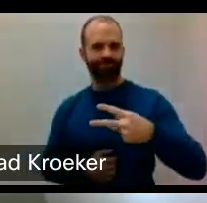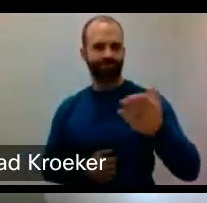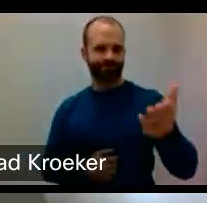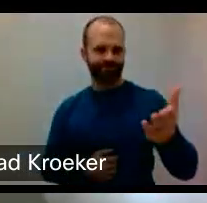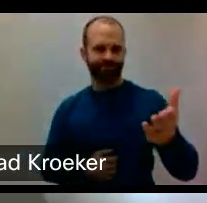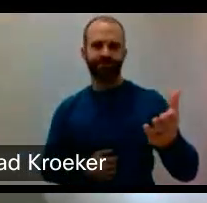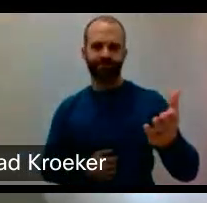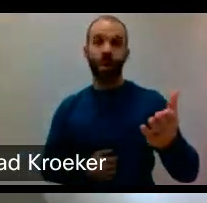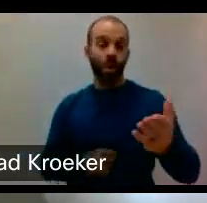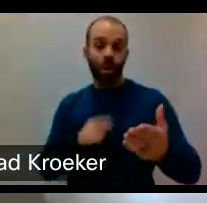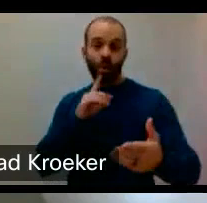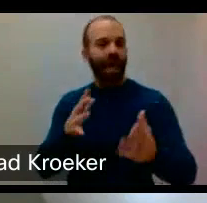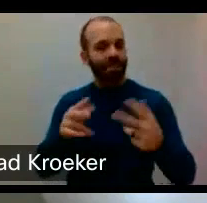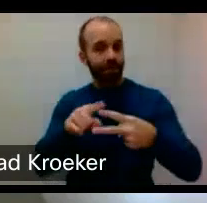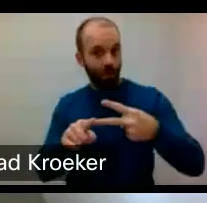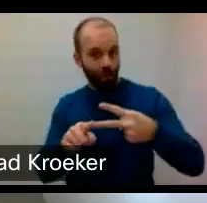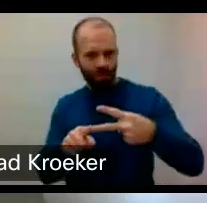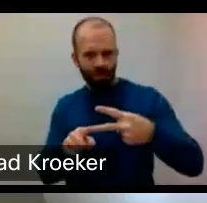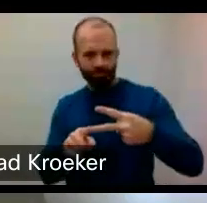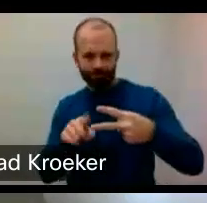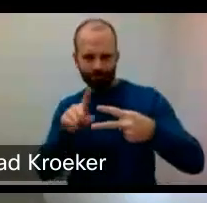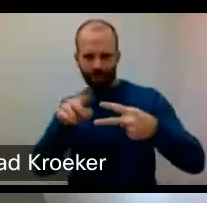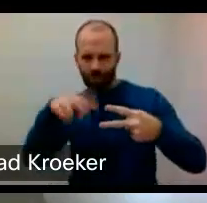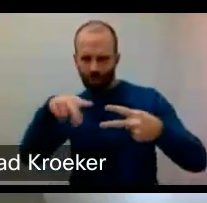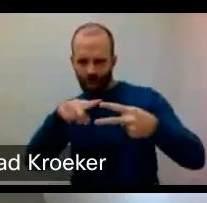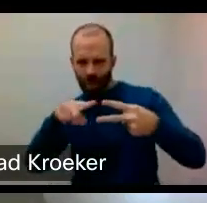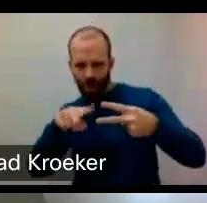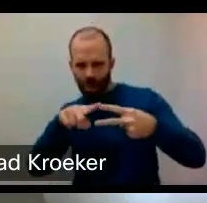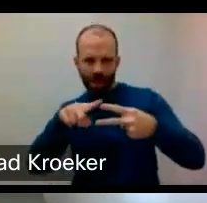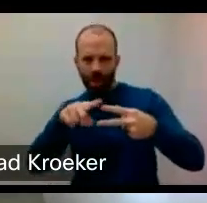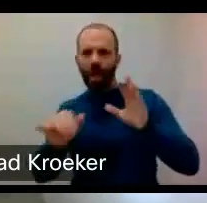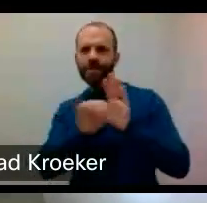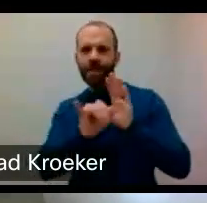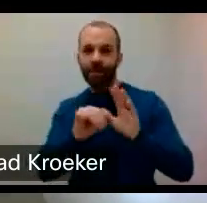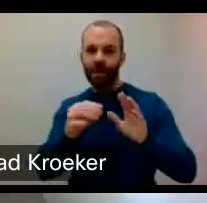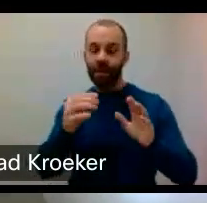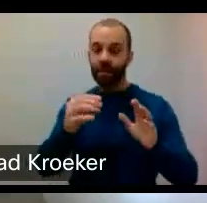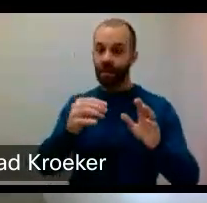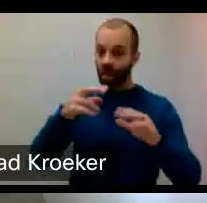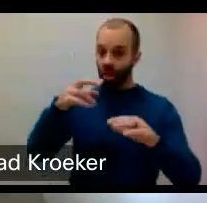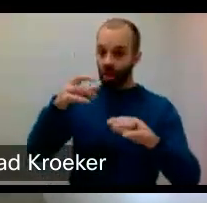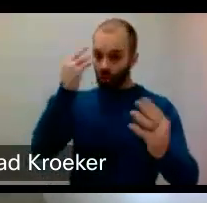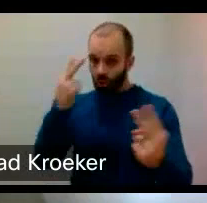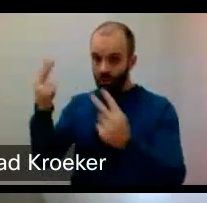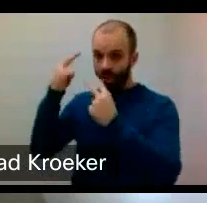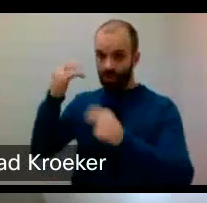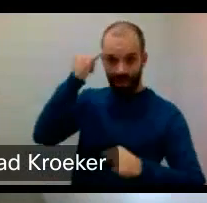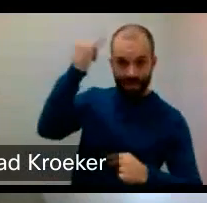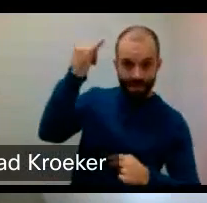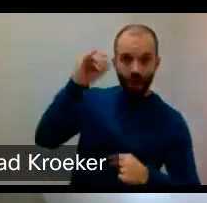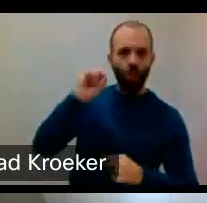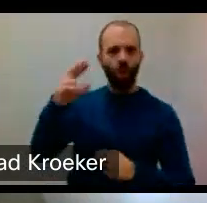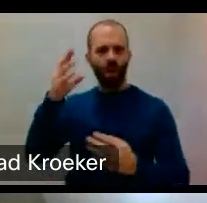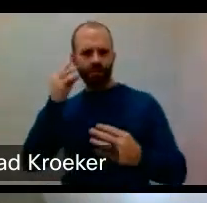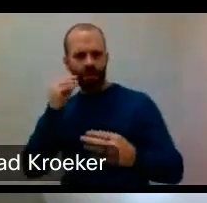or for both of them, I would like you to determine whether you're looking at a reflection of an idea or a reflection of an experience.